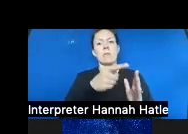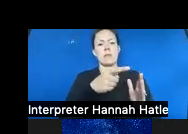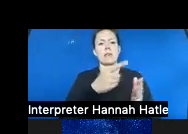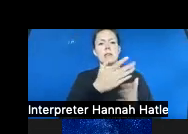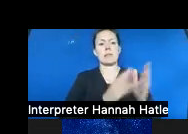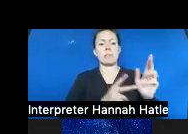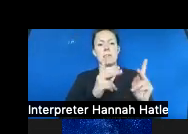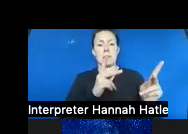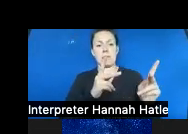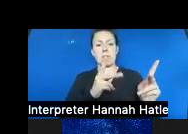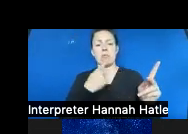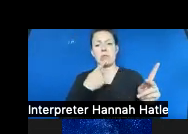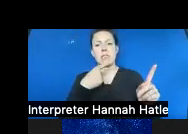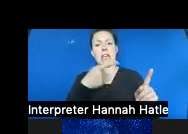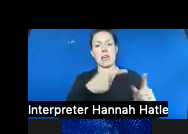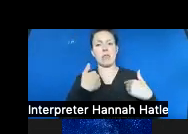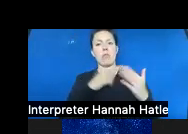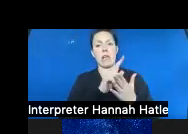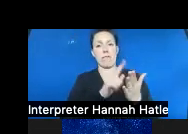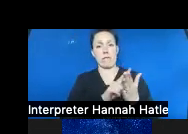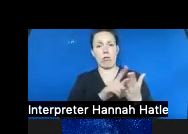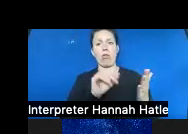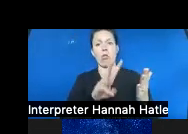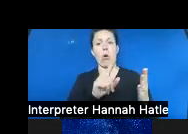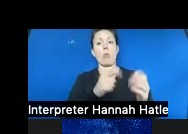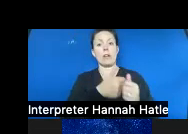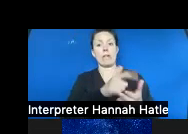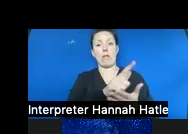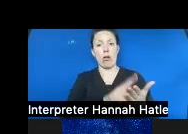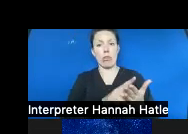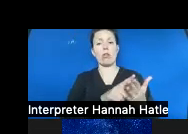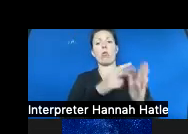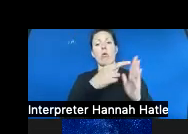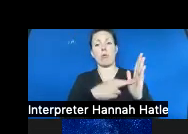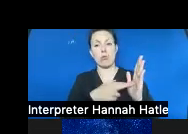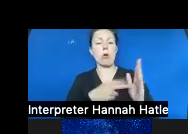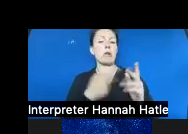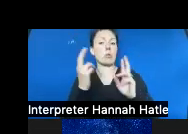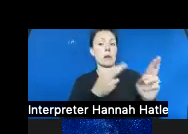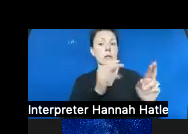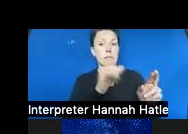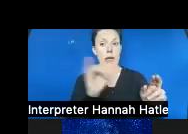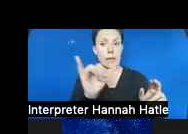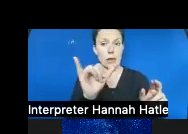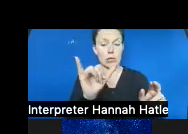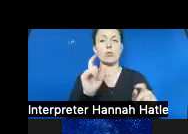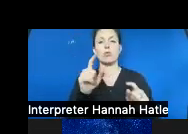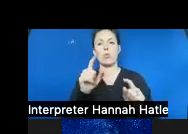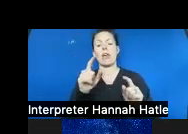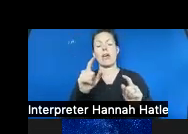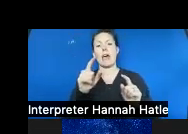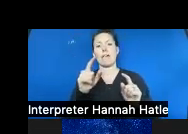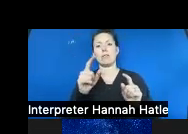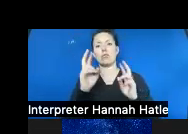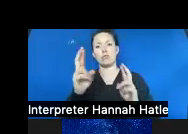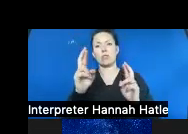of the shifting focus between consent and non-consent. But it is all based